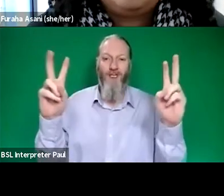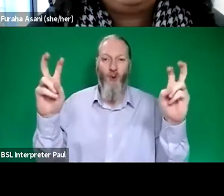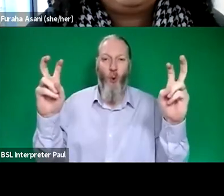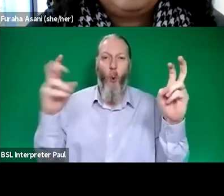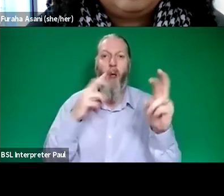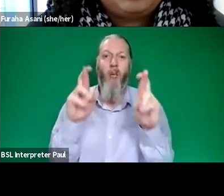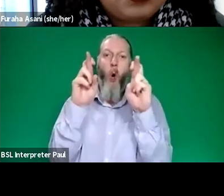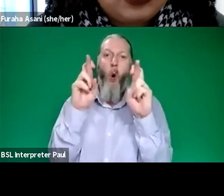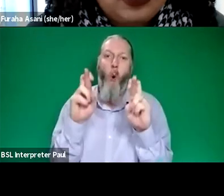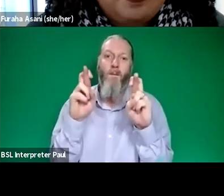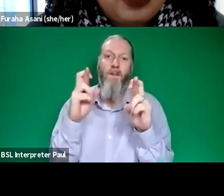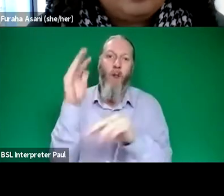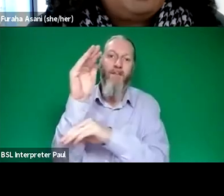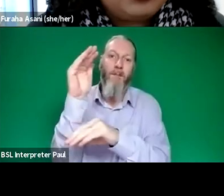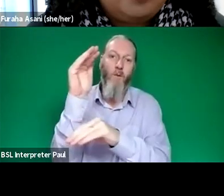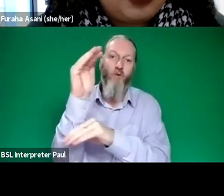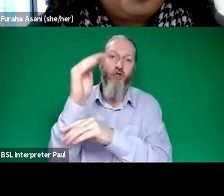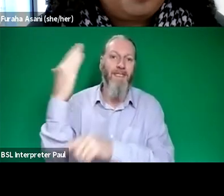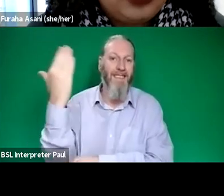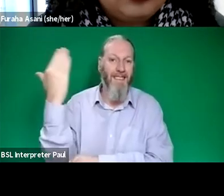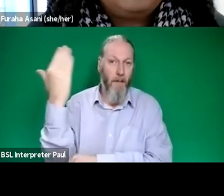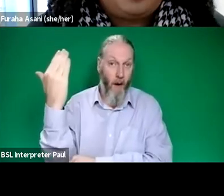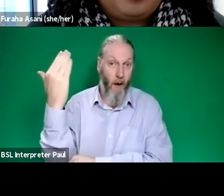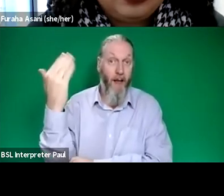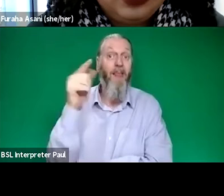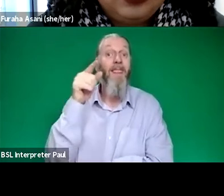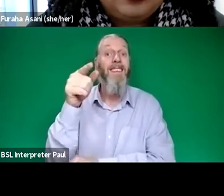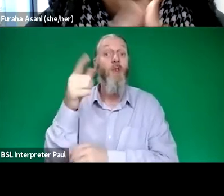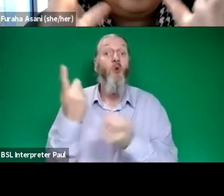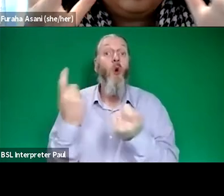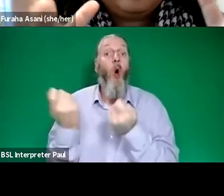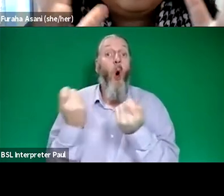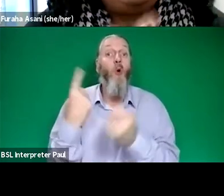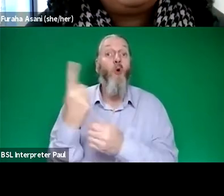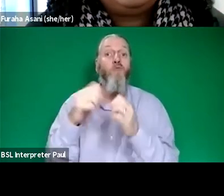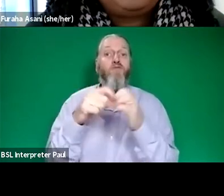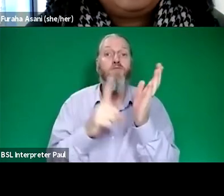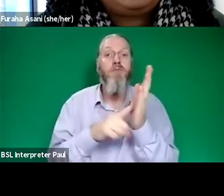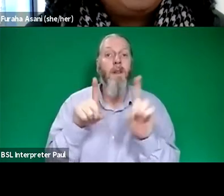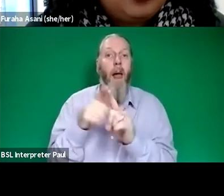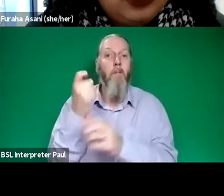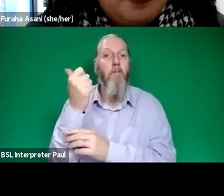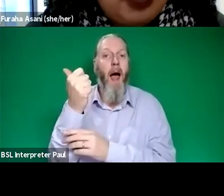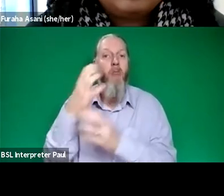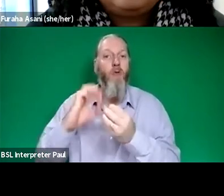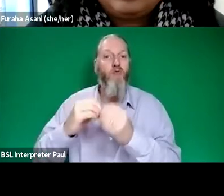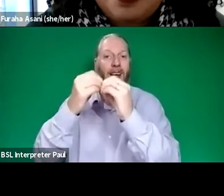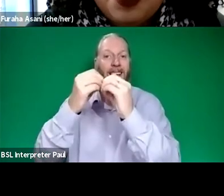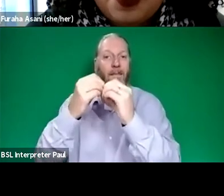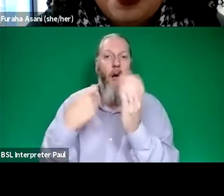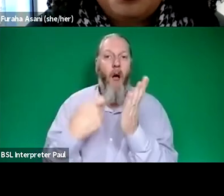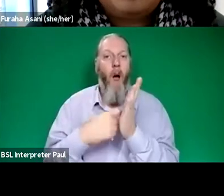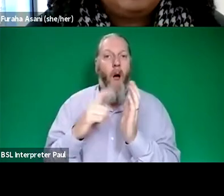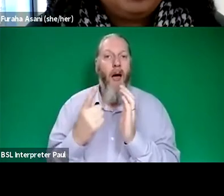Series. This is hosted by the Bristol and Bath Creative R+D. And in this seminar series, we're thinking about